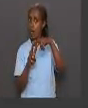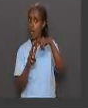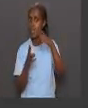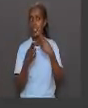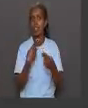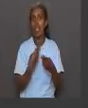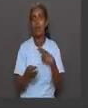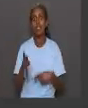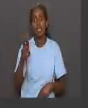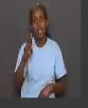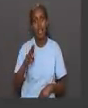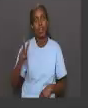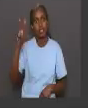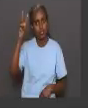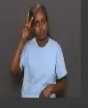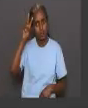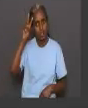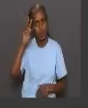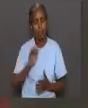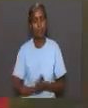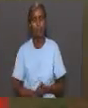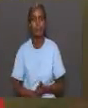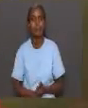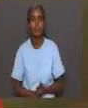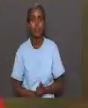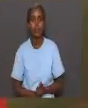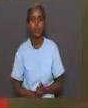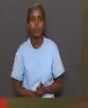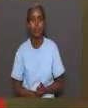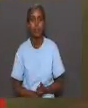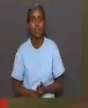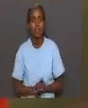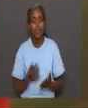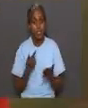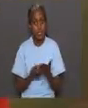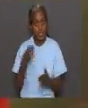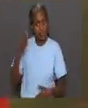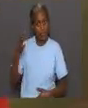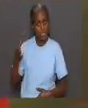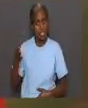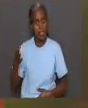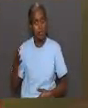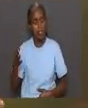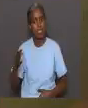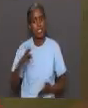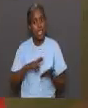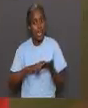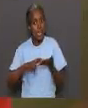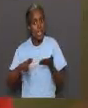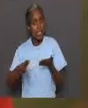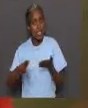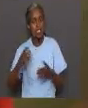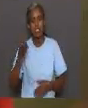pi times r squared. For this frustum, the